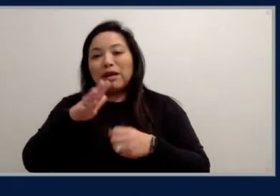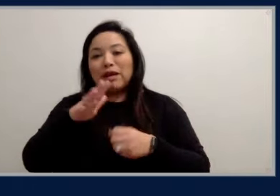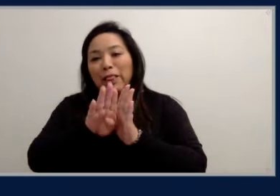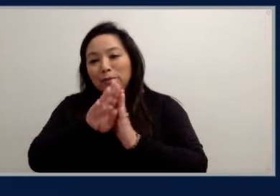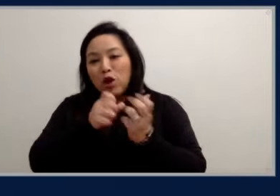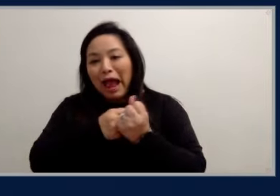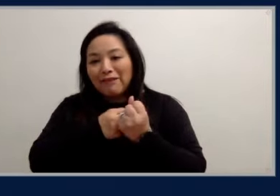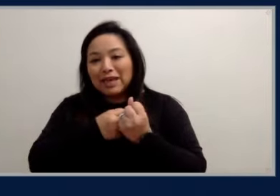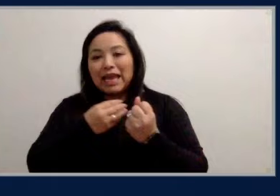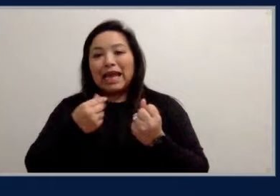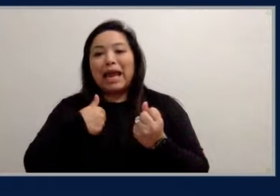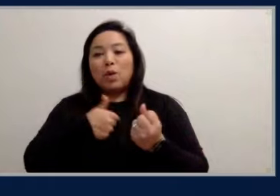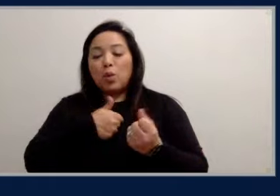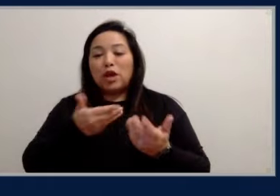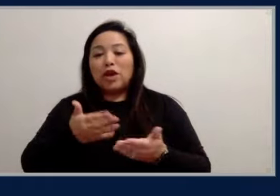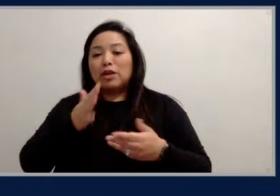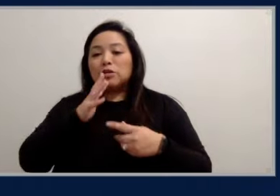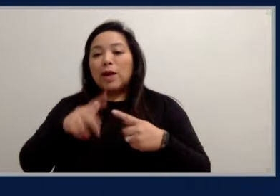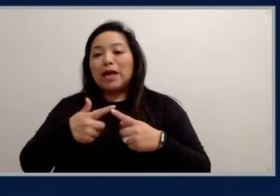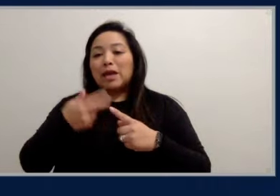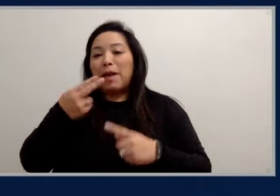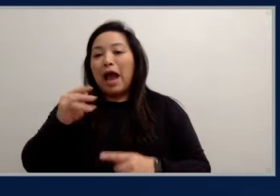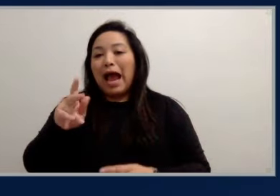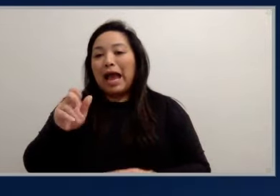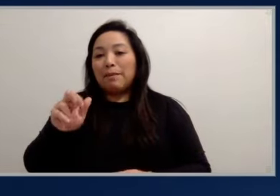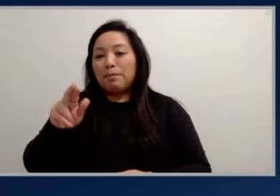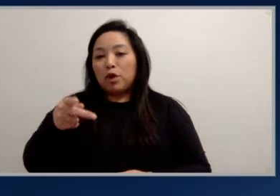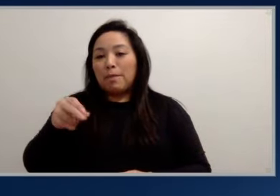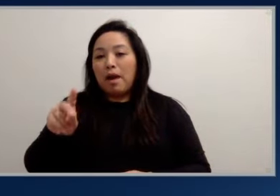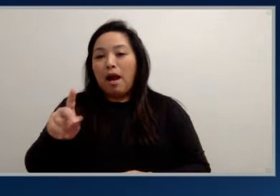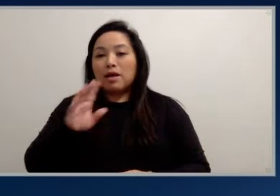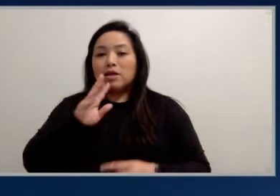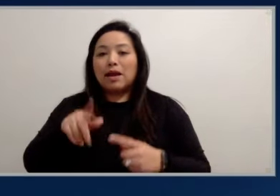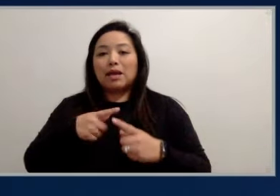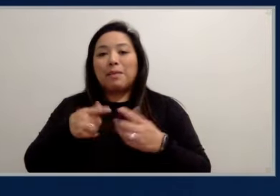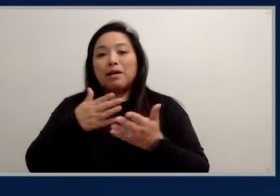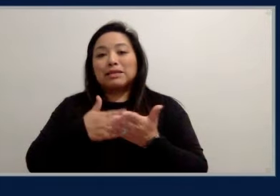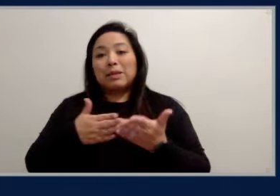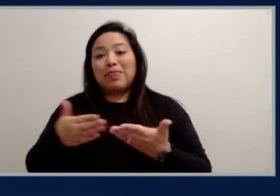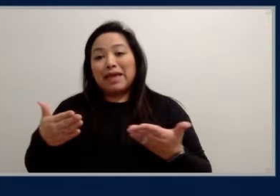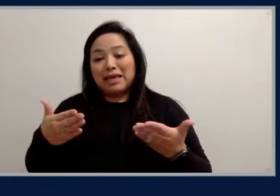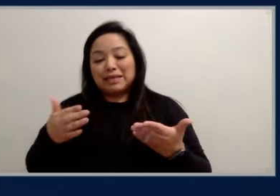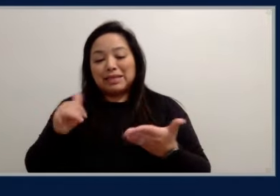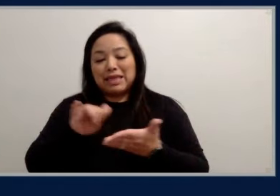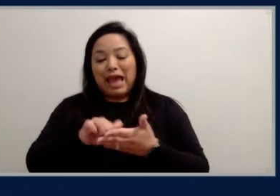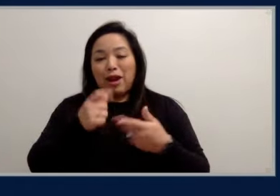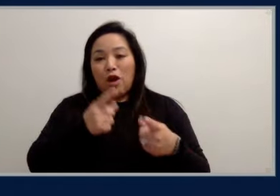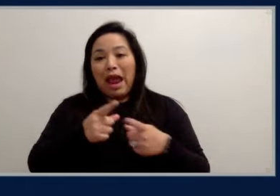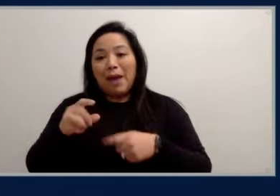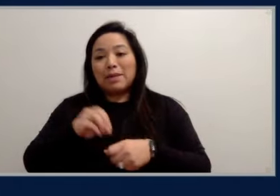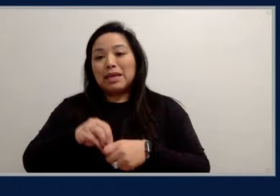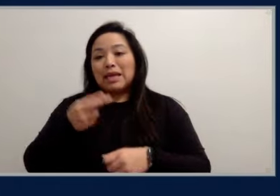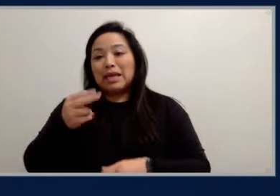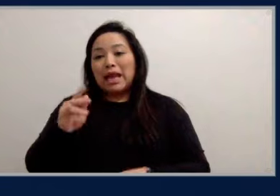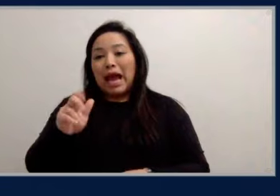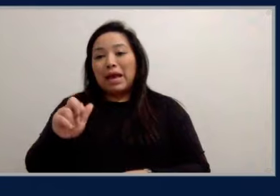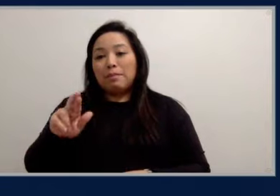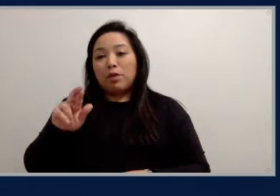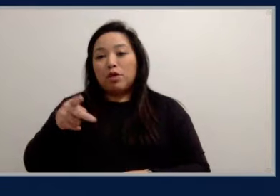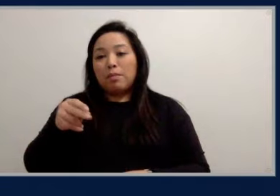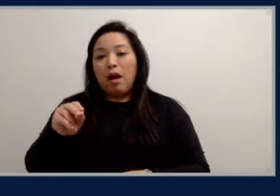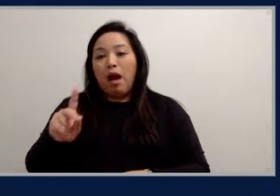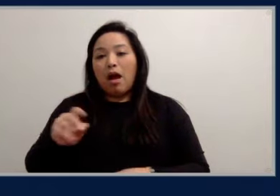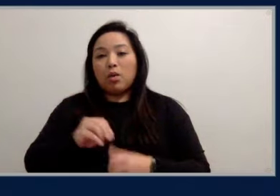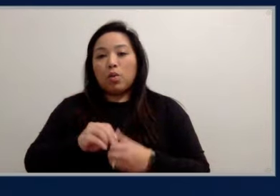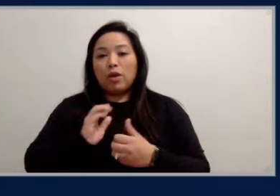about HyperPod. Yeah, we're going to learn about some things that are happening in HyperPod with our buddy